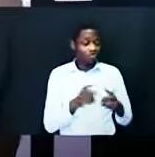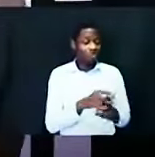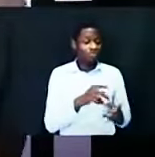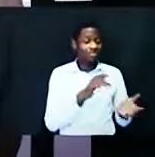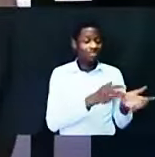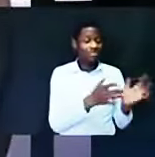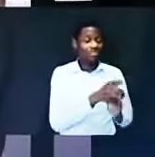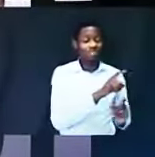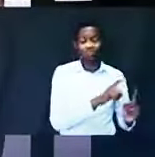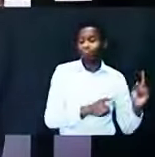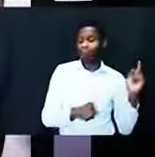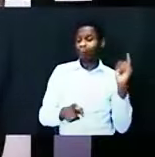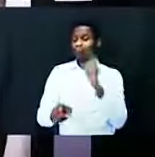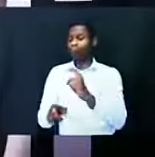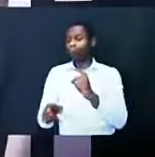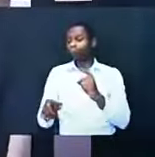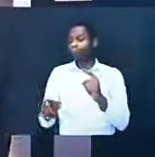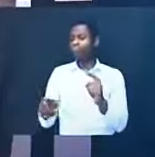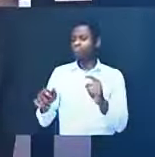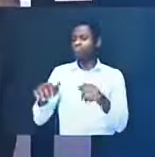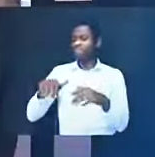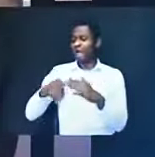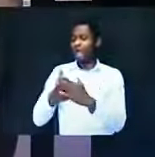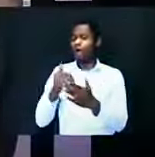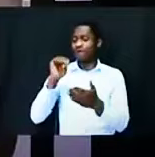So it is not enough,